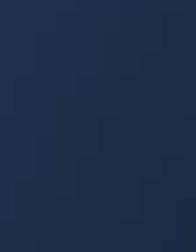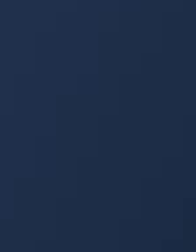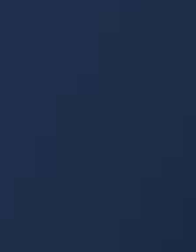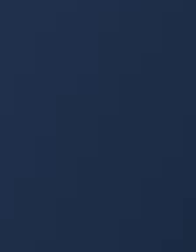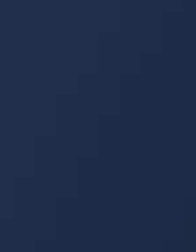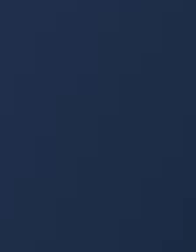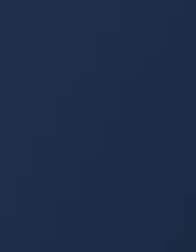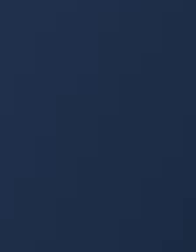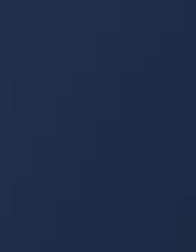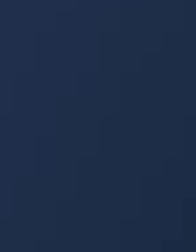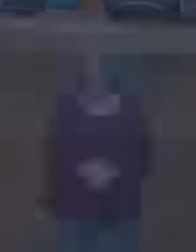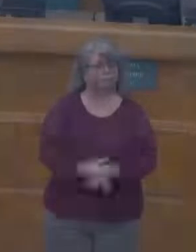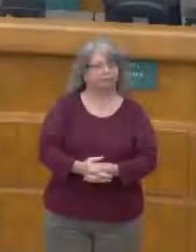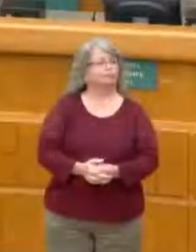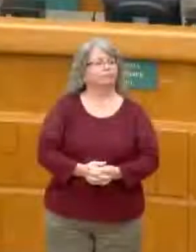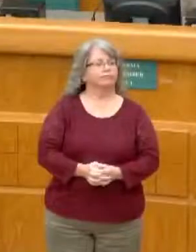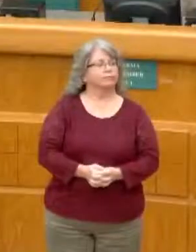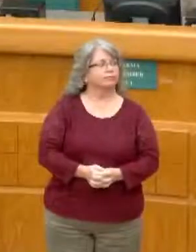Okay.